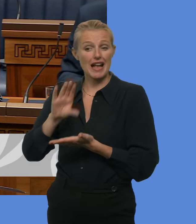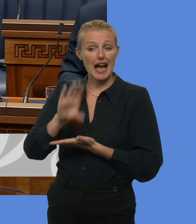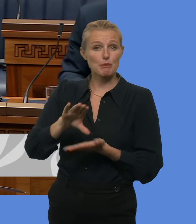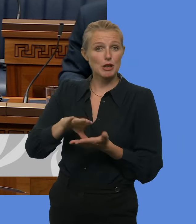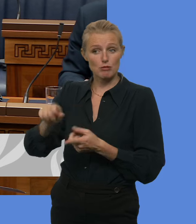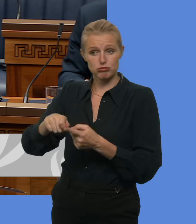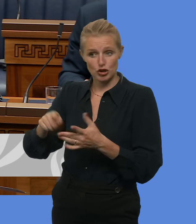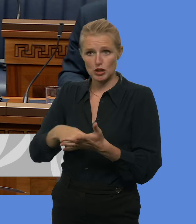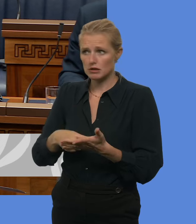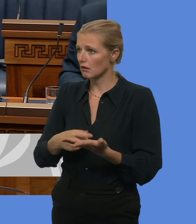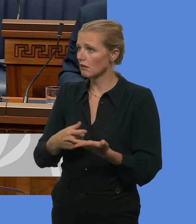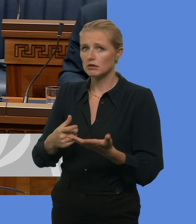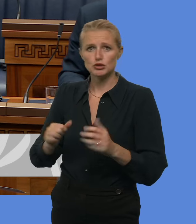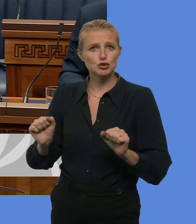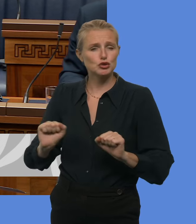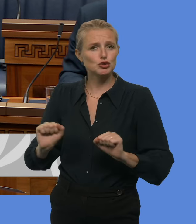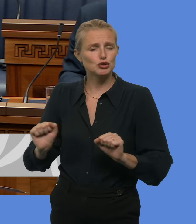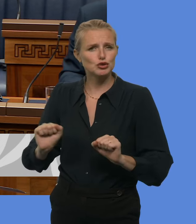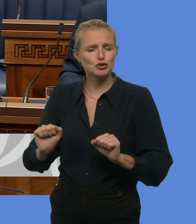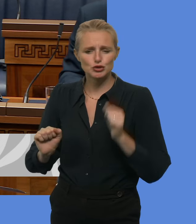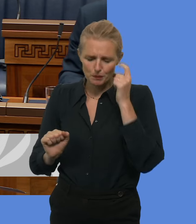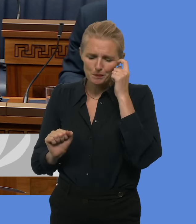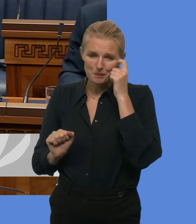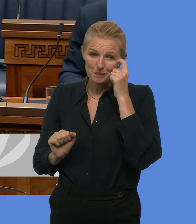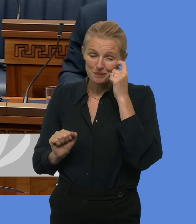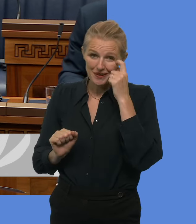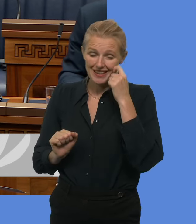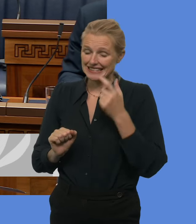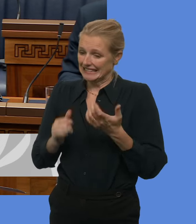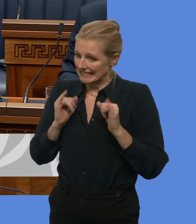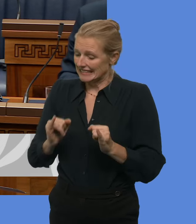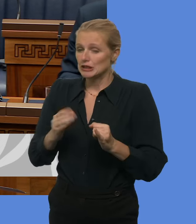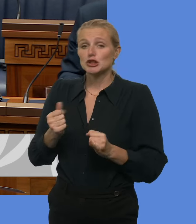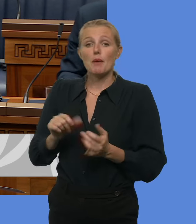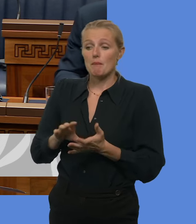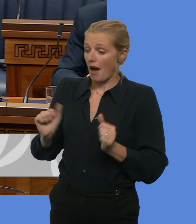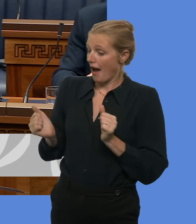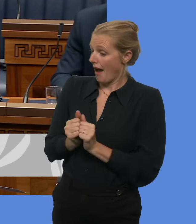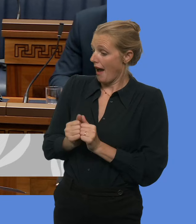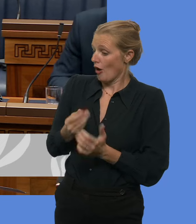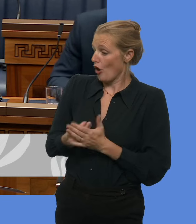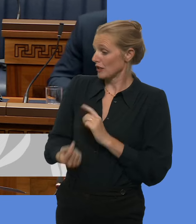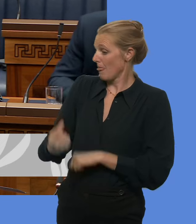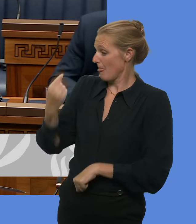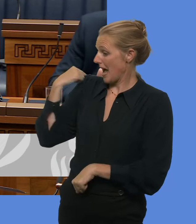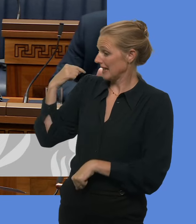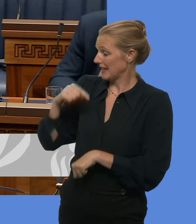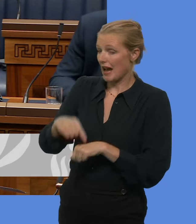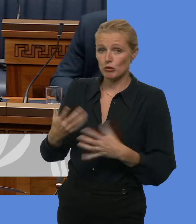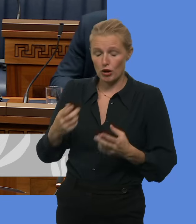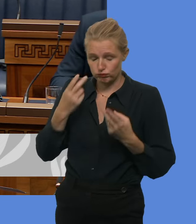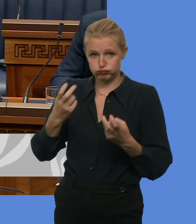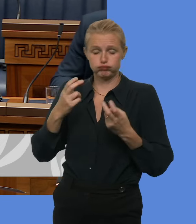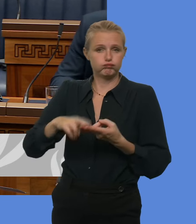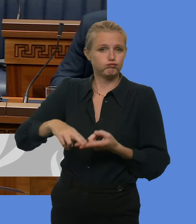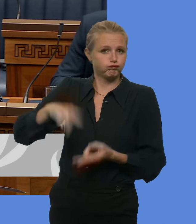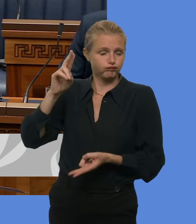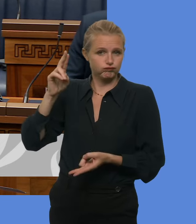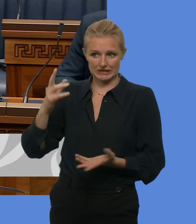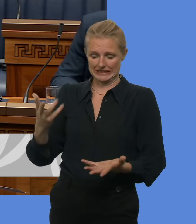have not yet been completed. There are significant increased costs on some of those capital projects. I've said it before, I'll say it again,